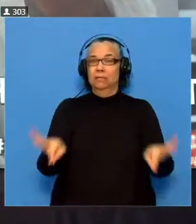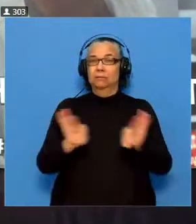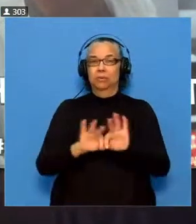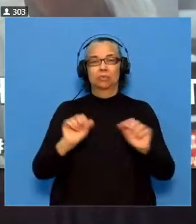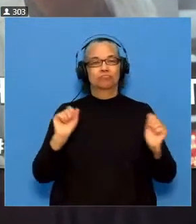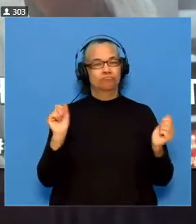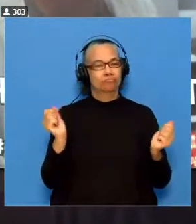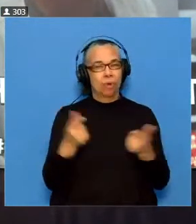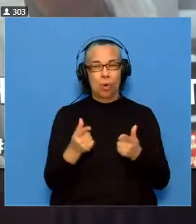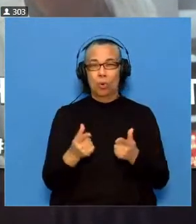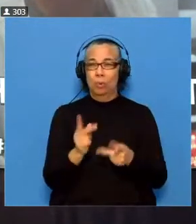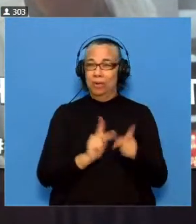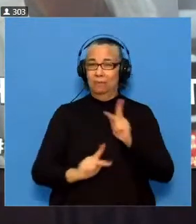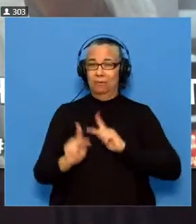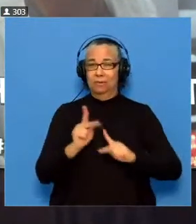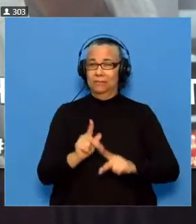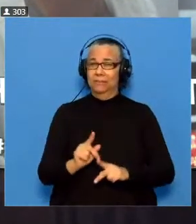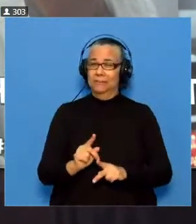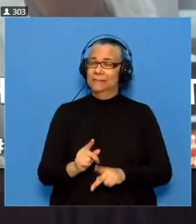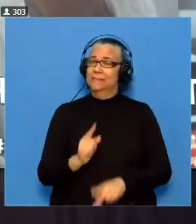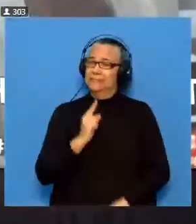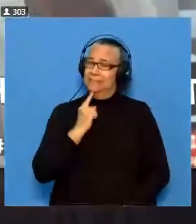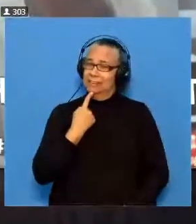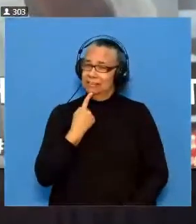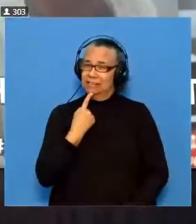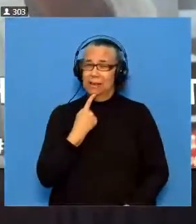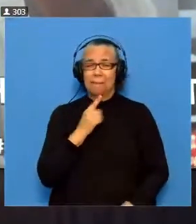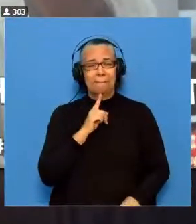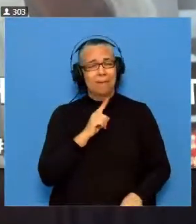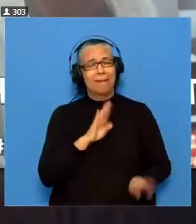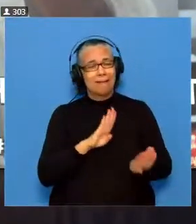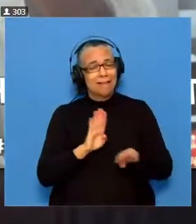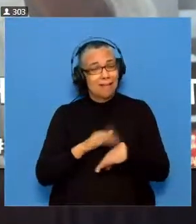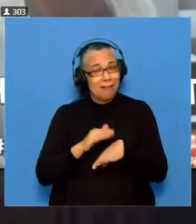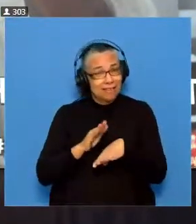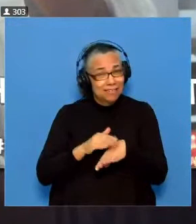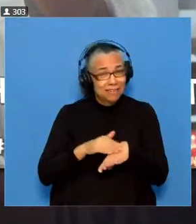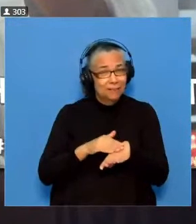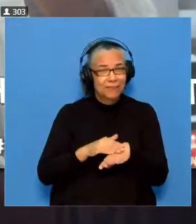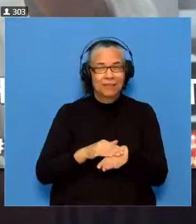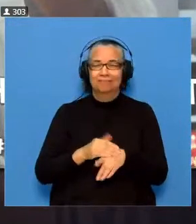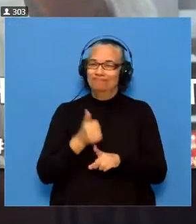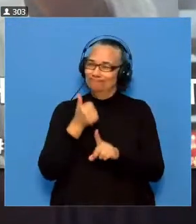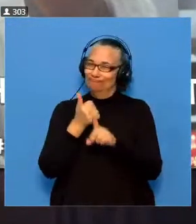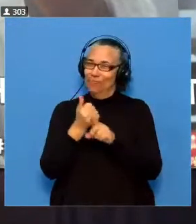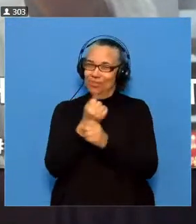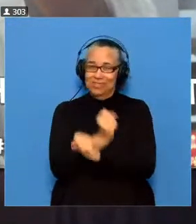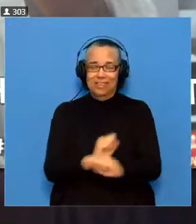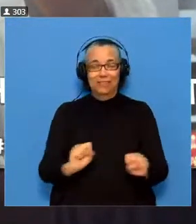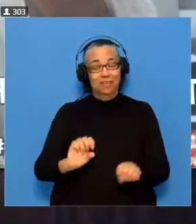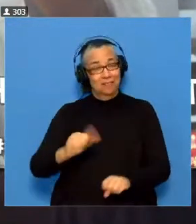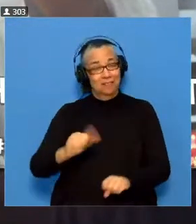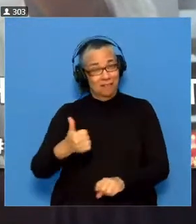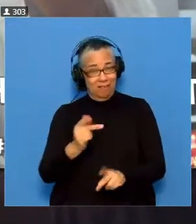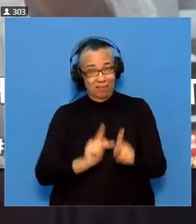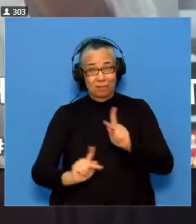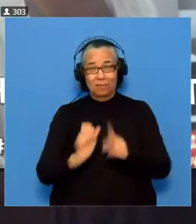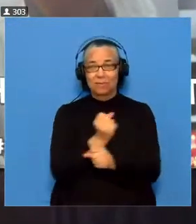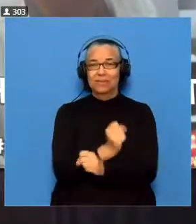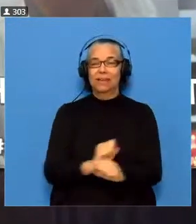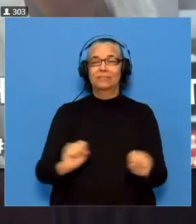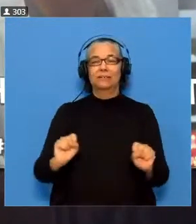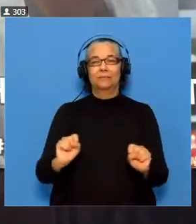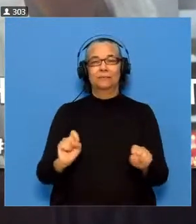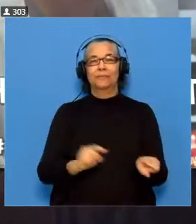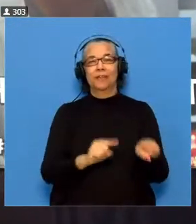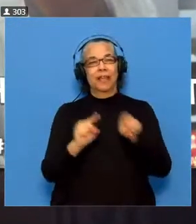residents take seriously, act cautiously, and with concern for our own safety and the safety of others. Just as